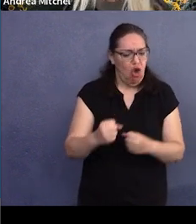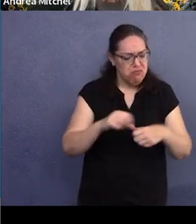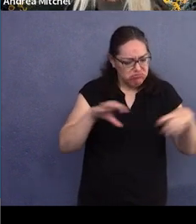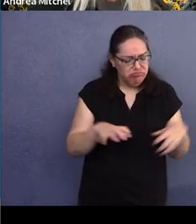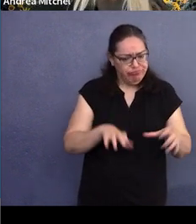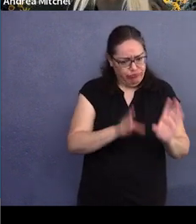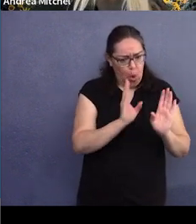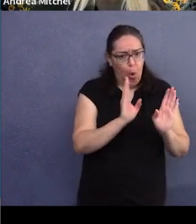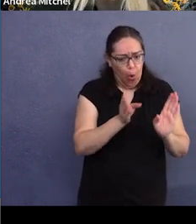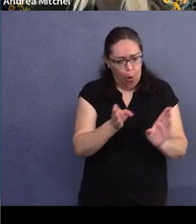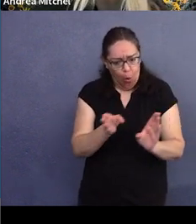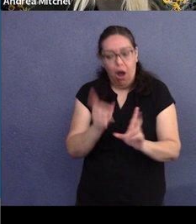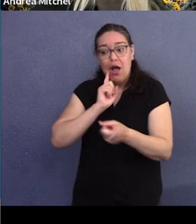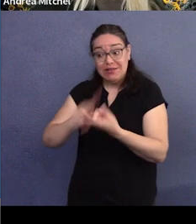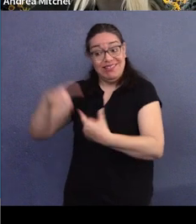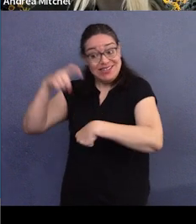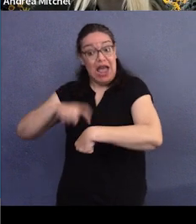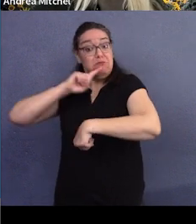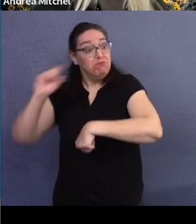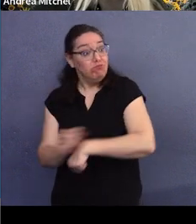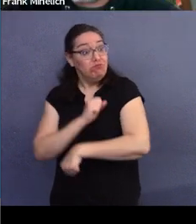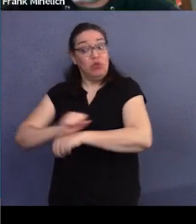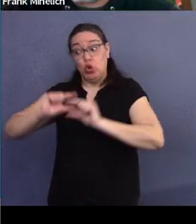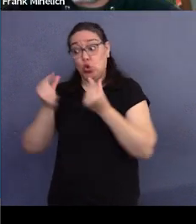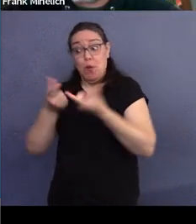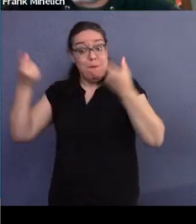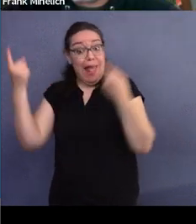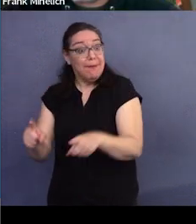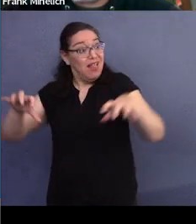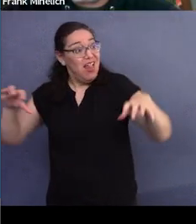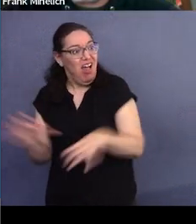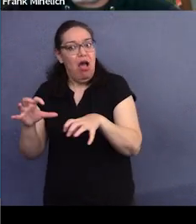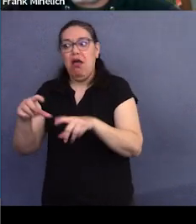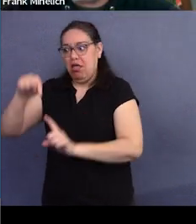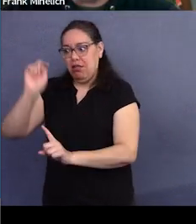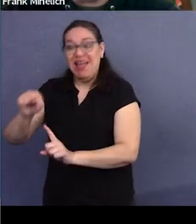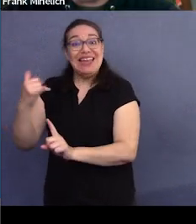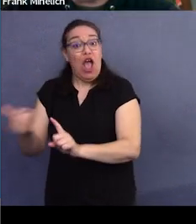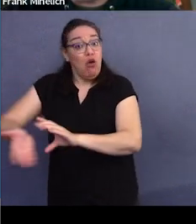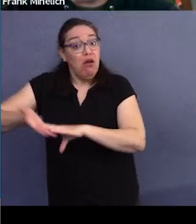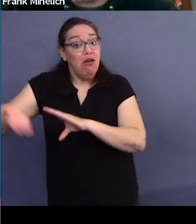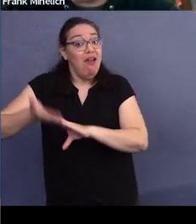get to facilitating the groups. Right. Do you know what I mean?